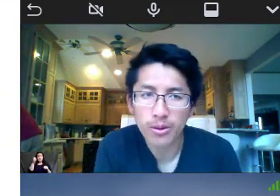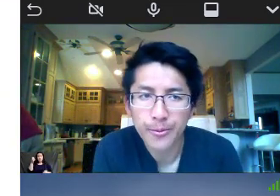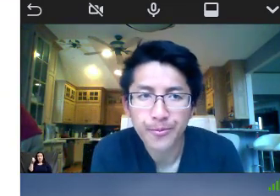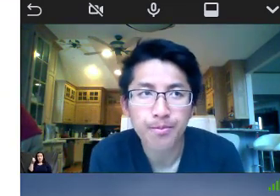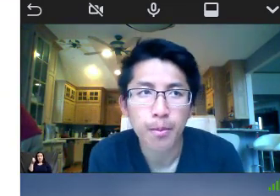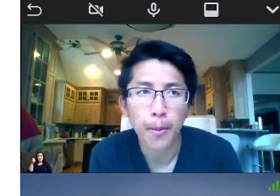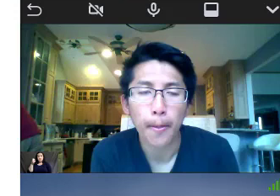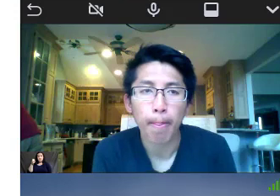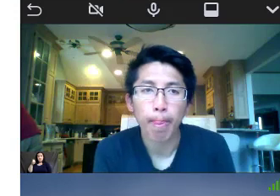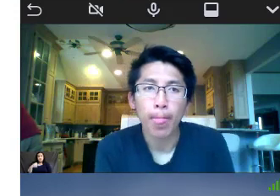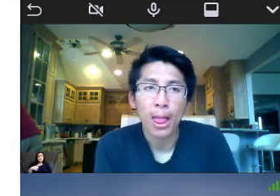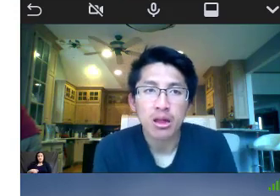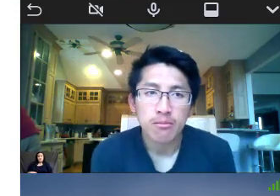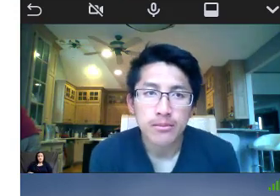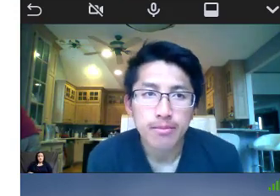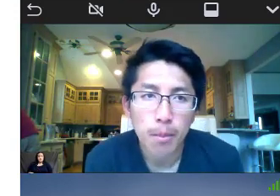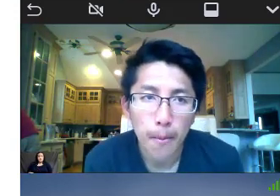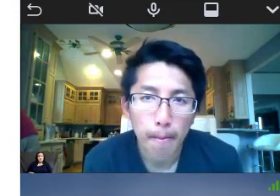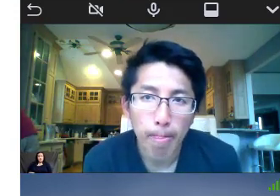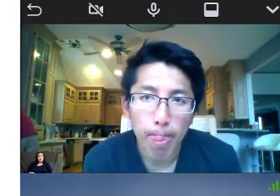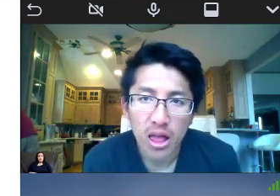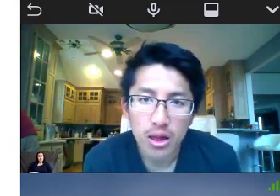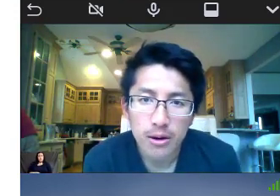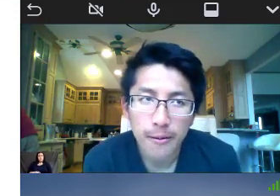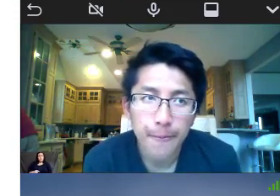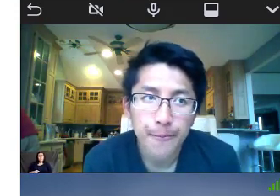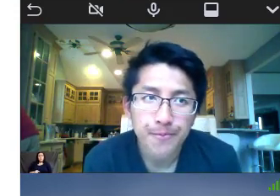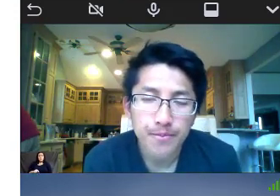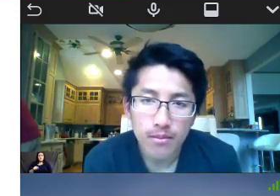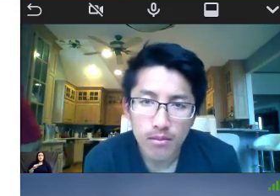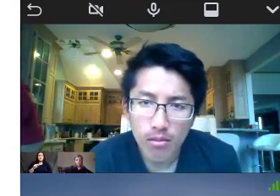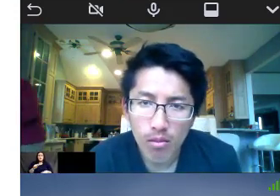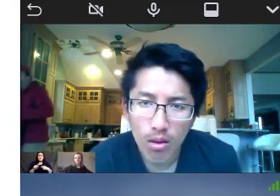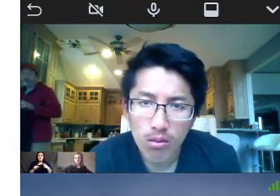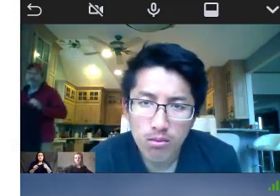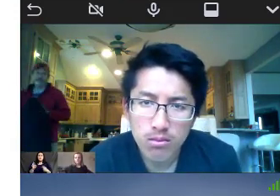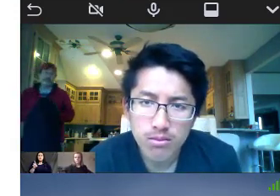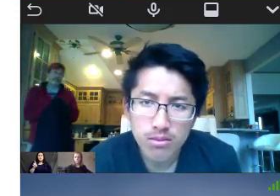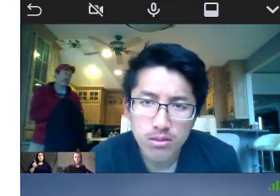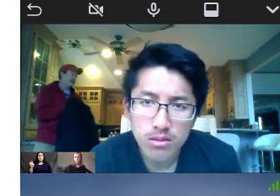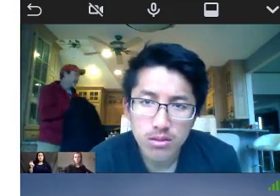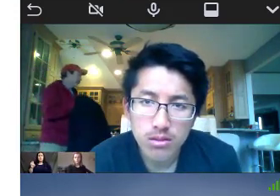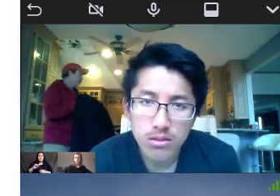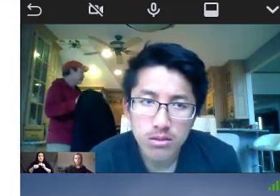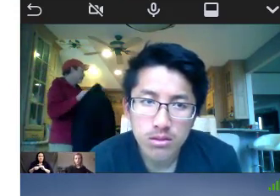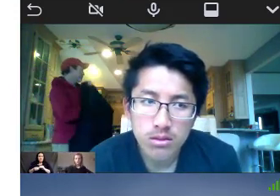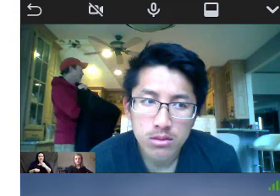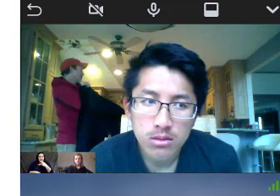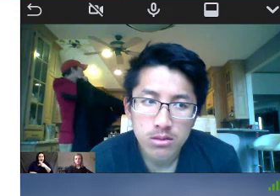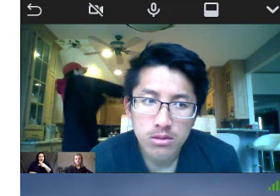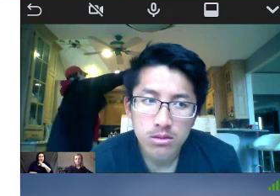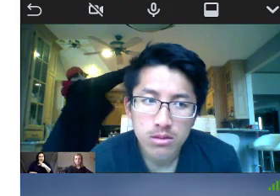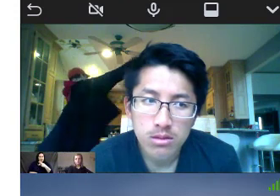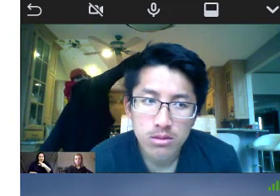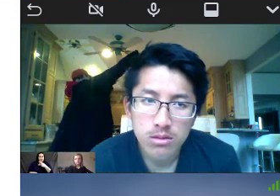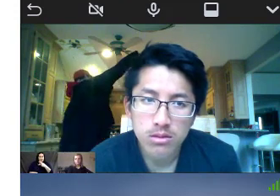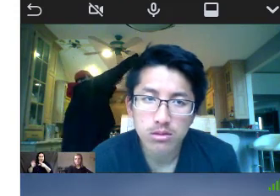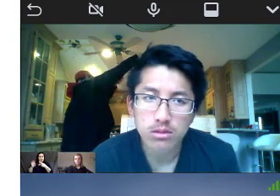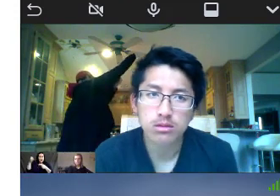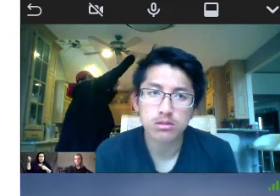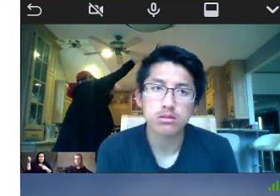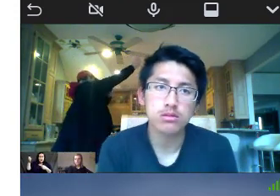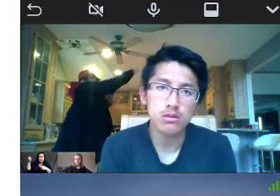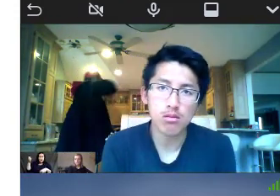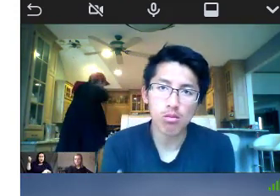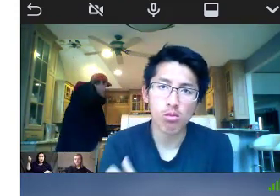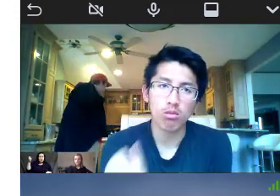So here, in Reynolds number and Prandtl number, I don't know if Jonathan can respond. Okay, so what